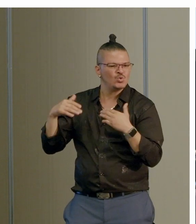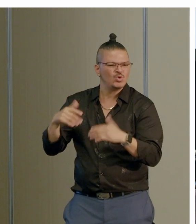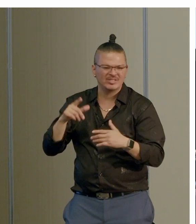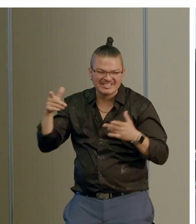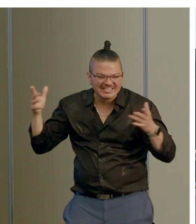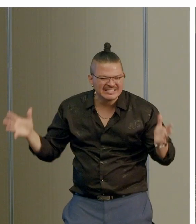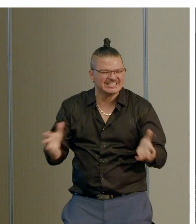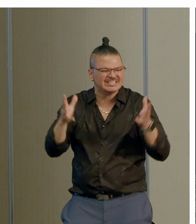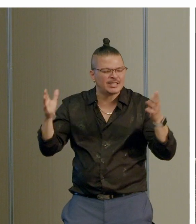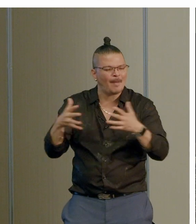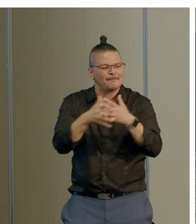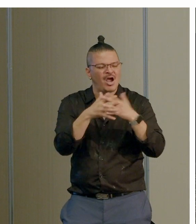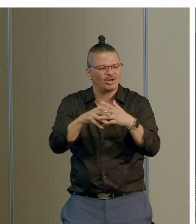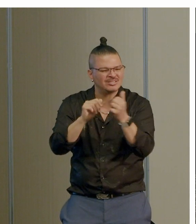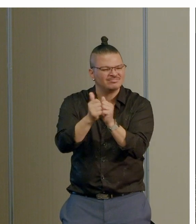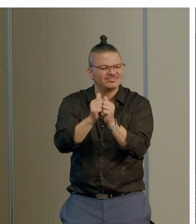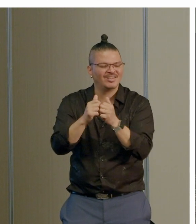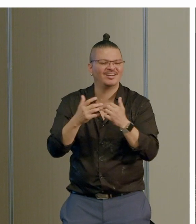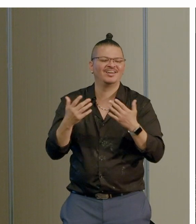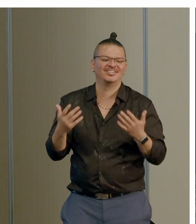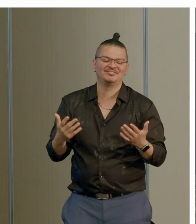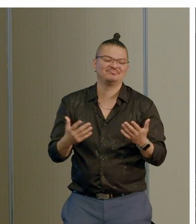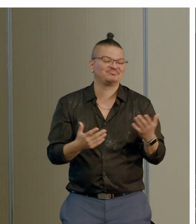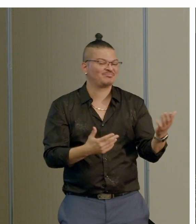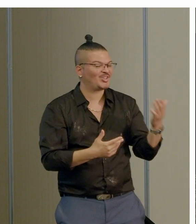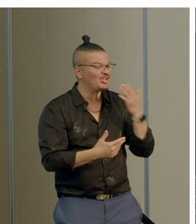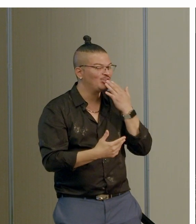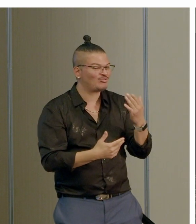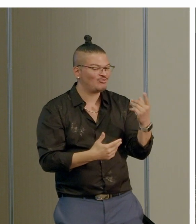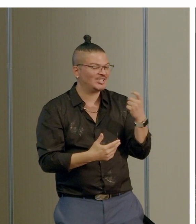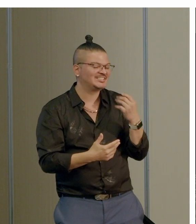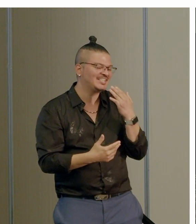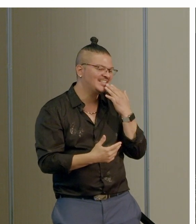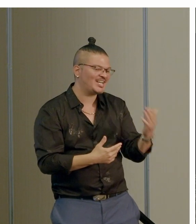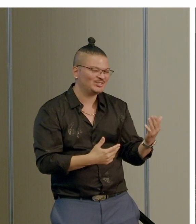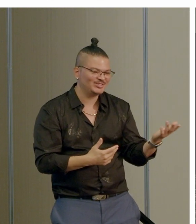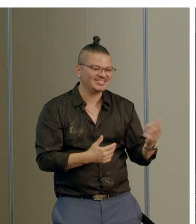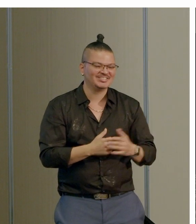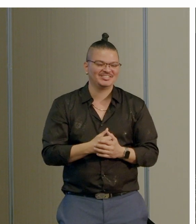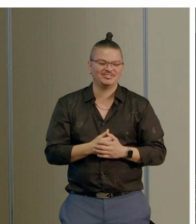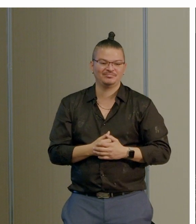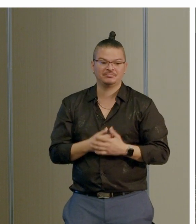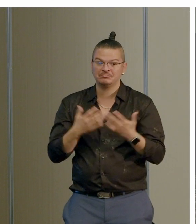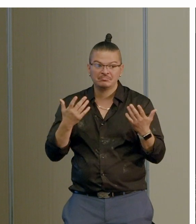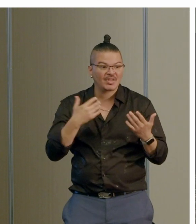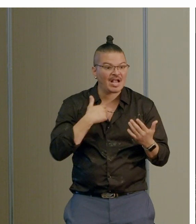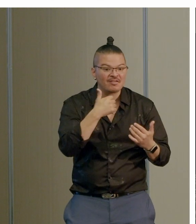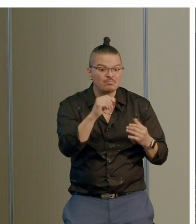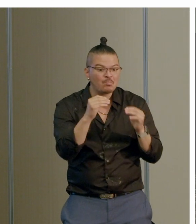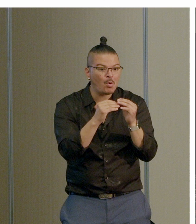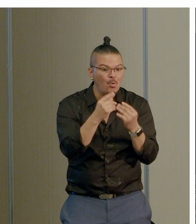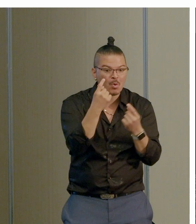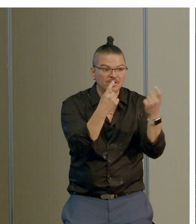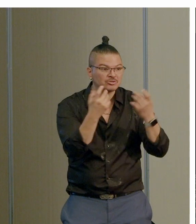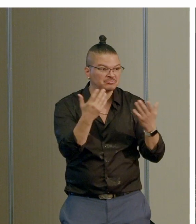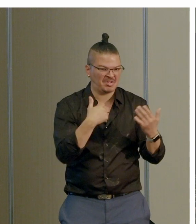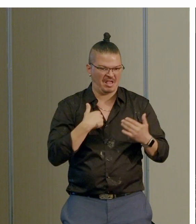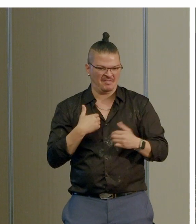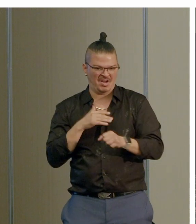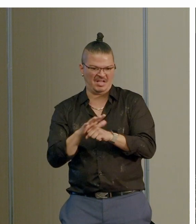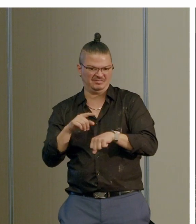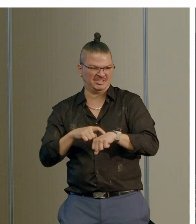question, thank you. Couple more, I don't know if there's time. Is there time for one more? Sure. So Two? I